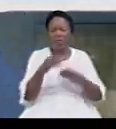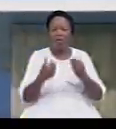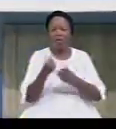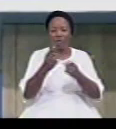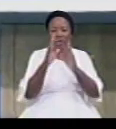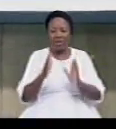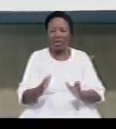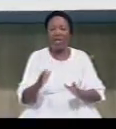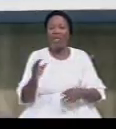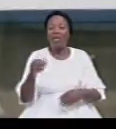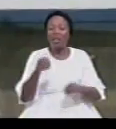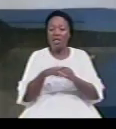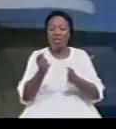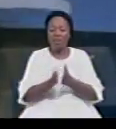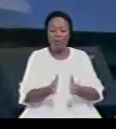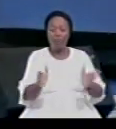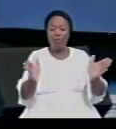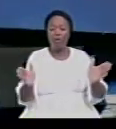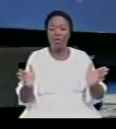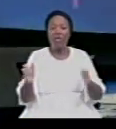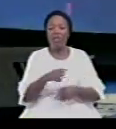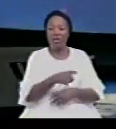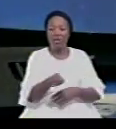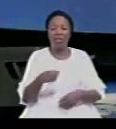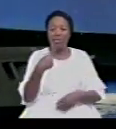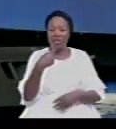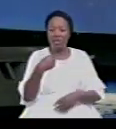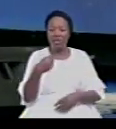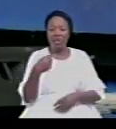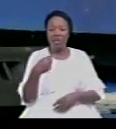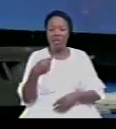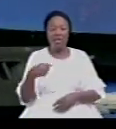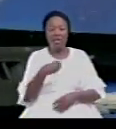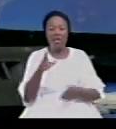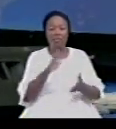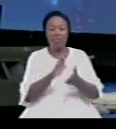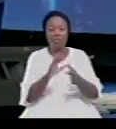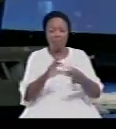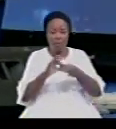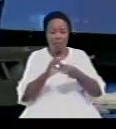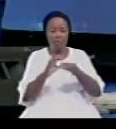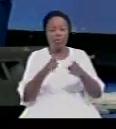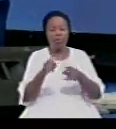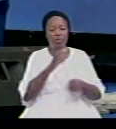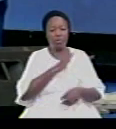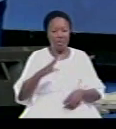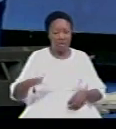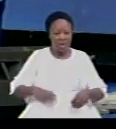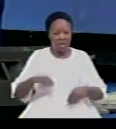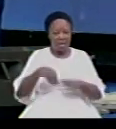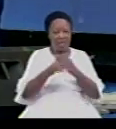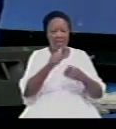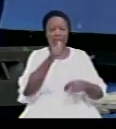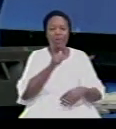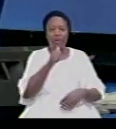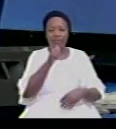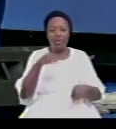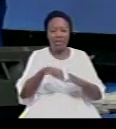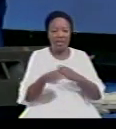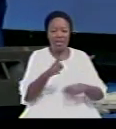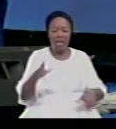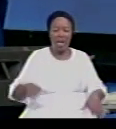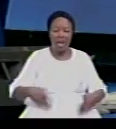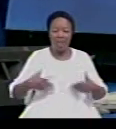In the public, they say they belong to Christ. In the private, in their lives,